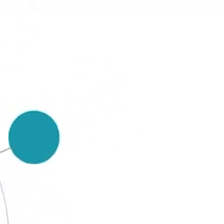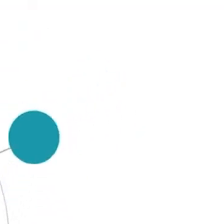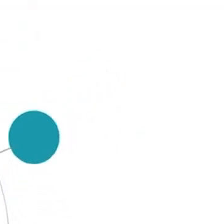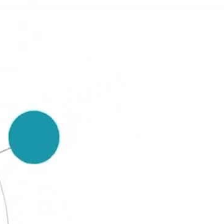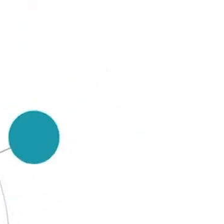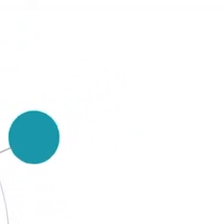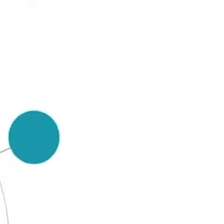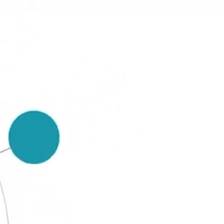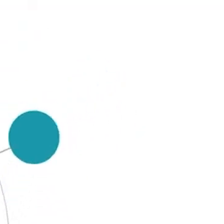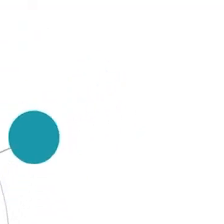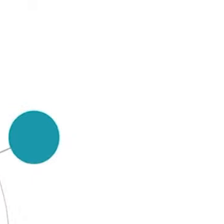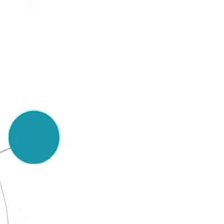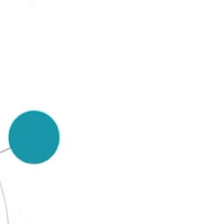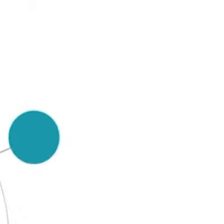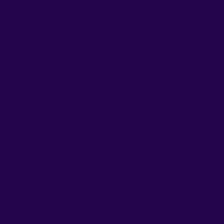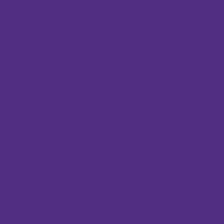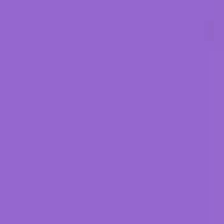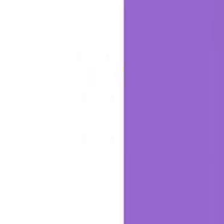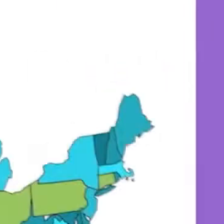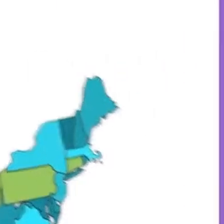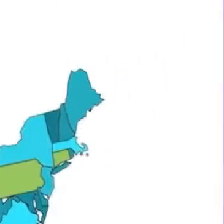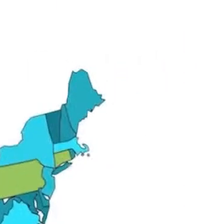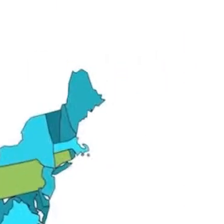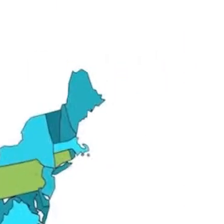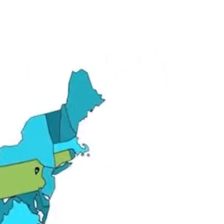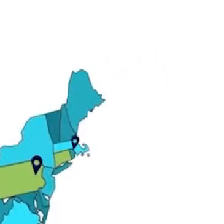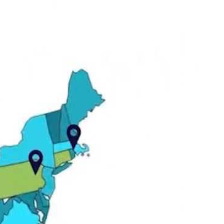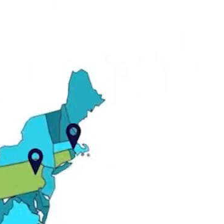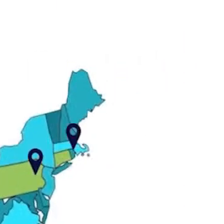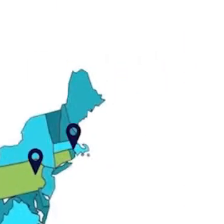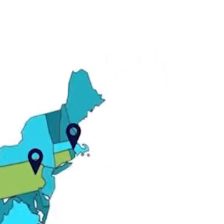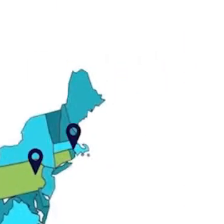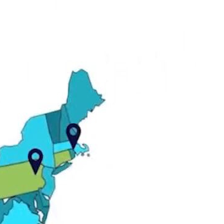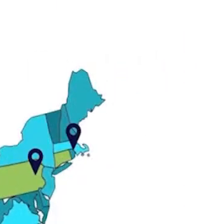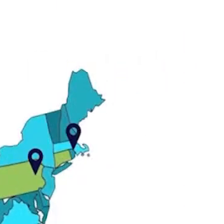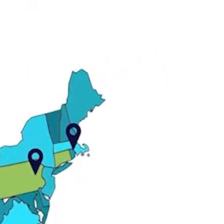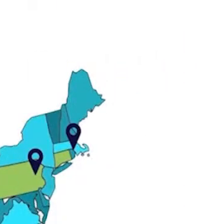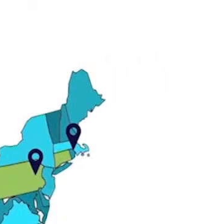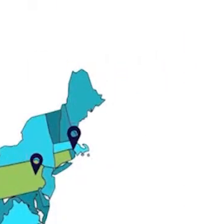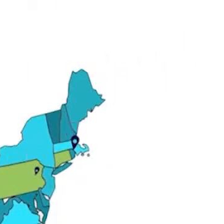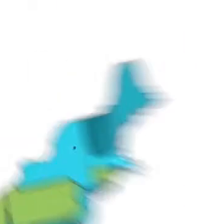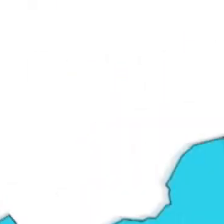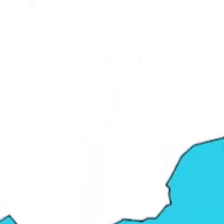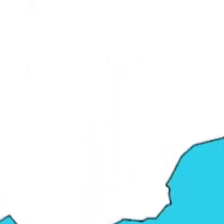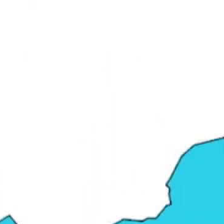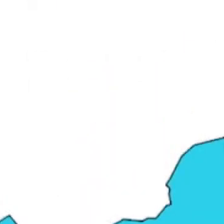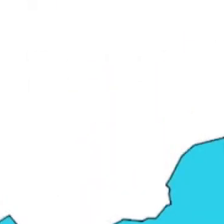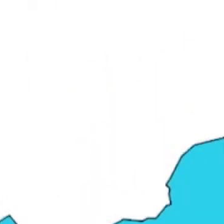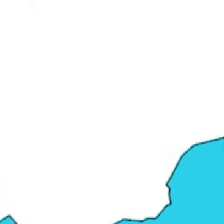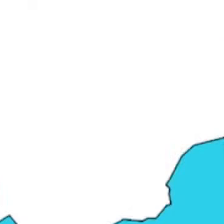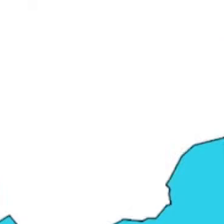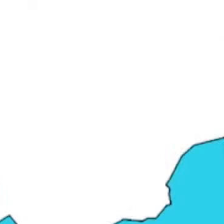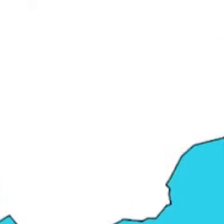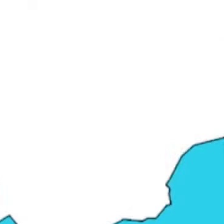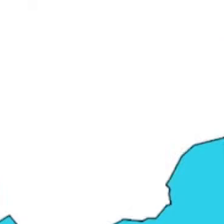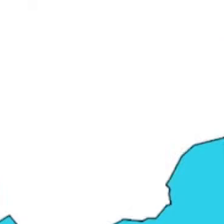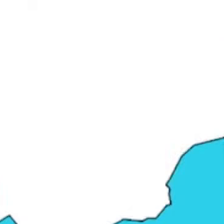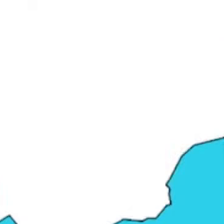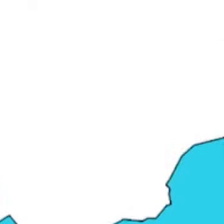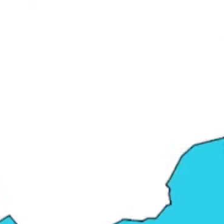engage the citizens of Wisconsin. Wisconsin Eye is the nation's first and only independently funded state